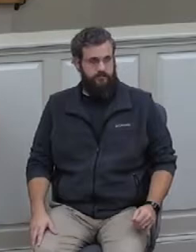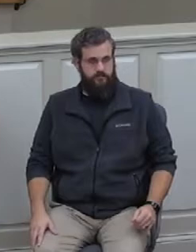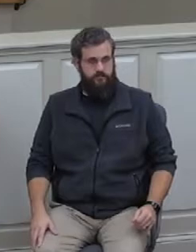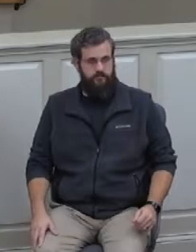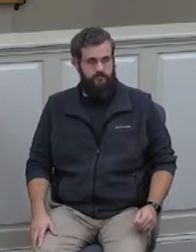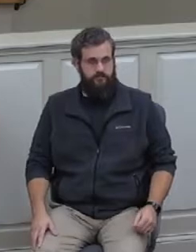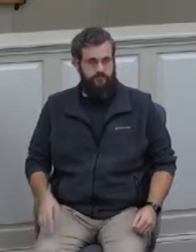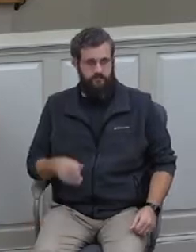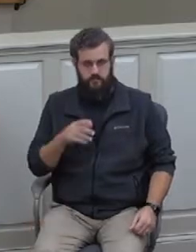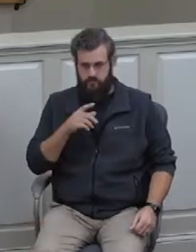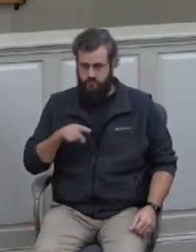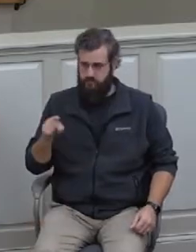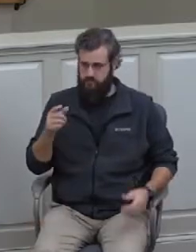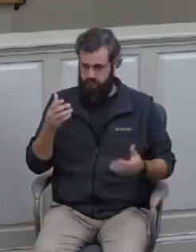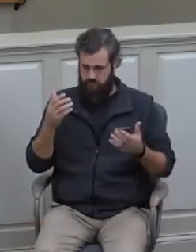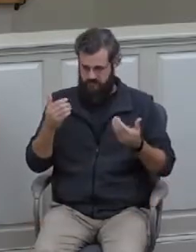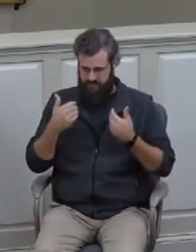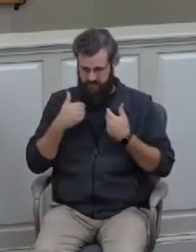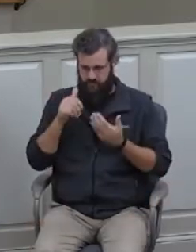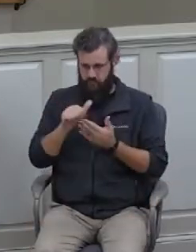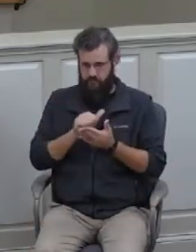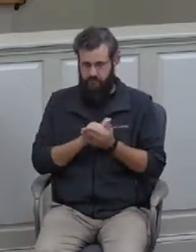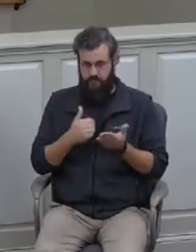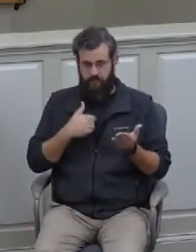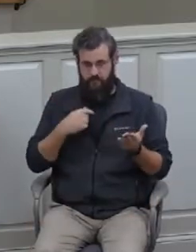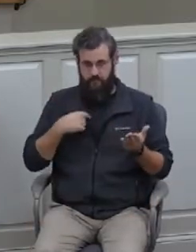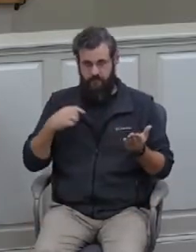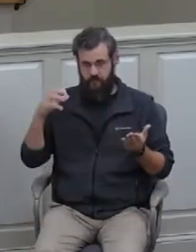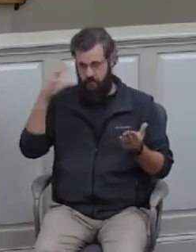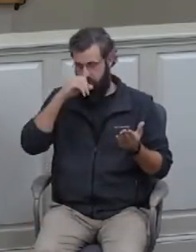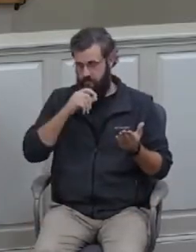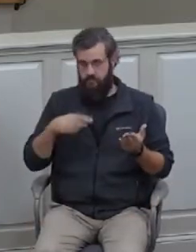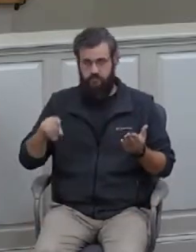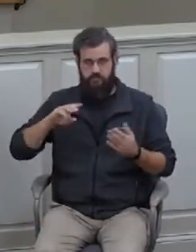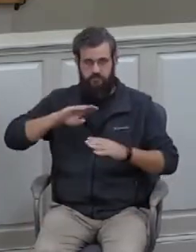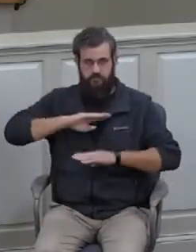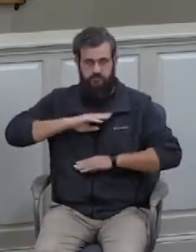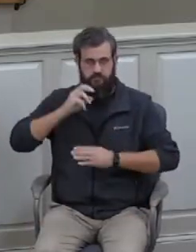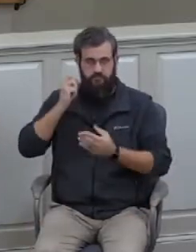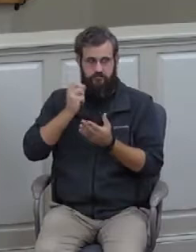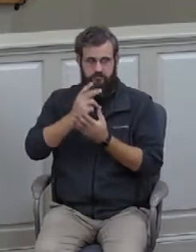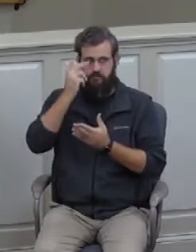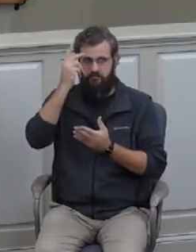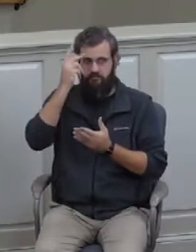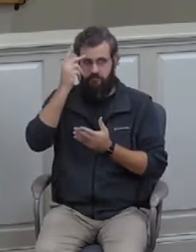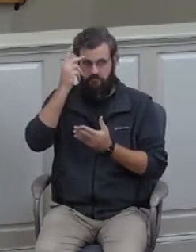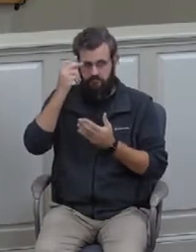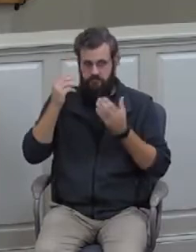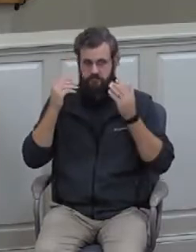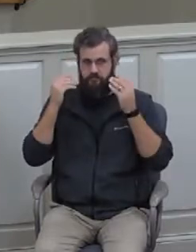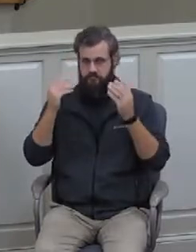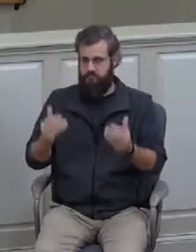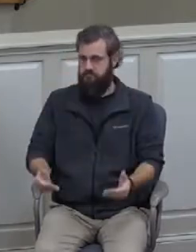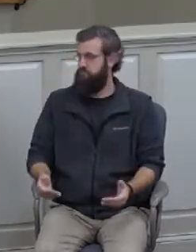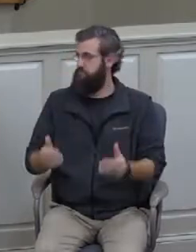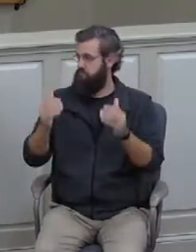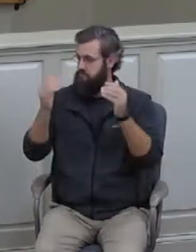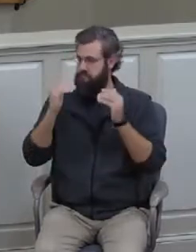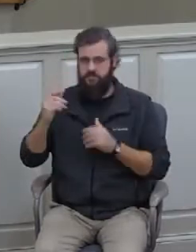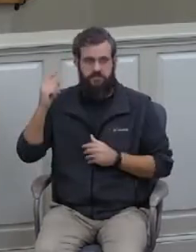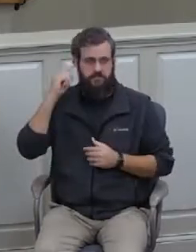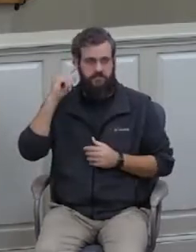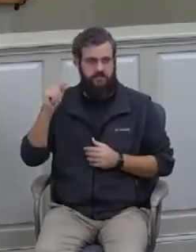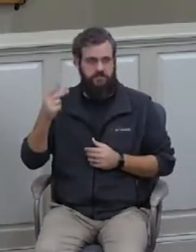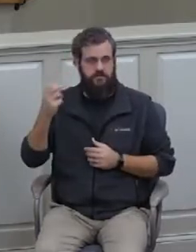Commission, you have had the agenda, and I assume it meets with your approval. And we'll move right into Hear the